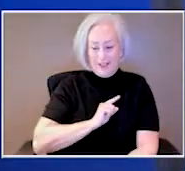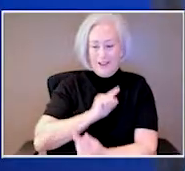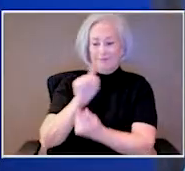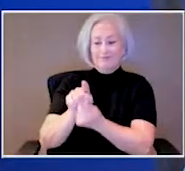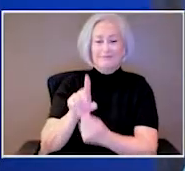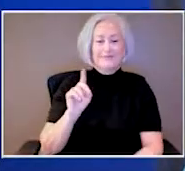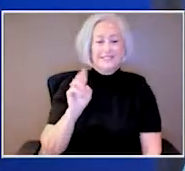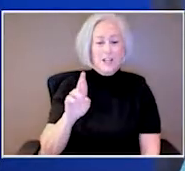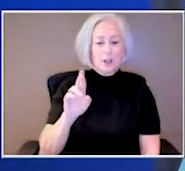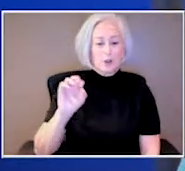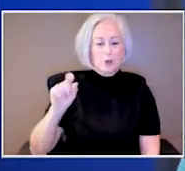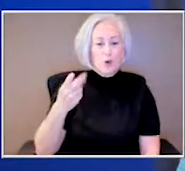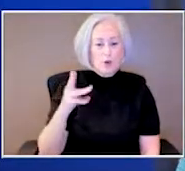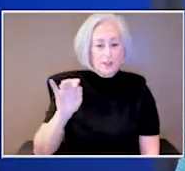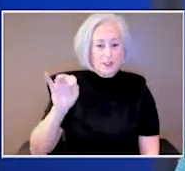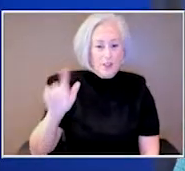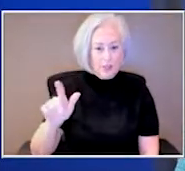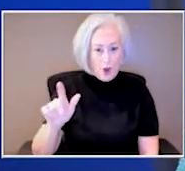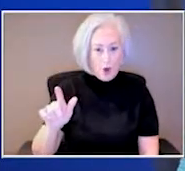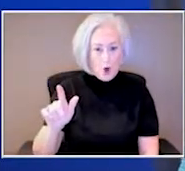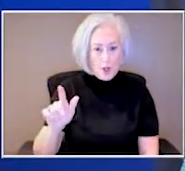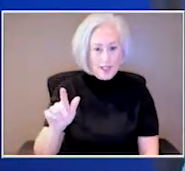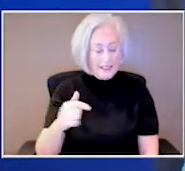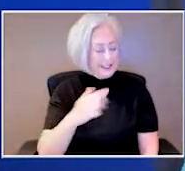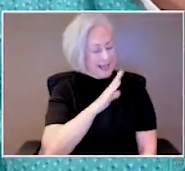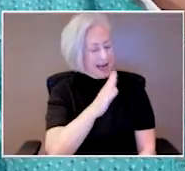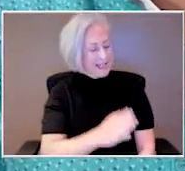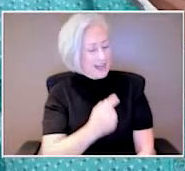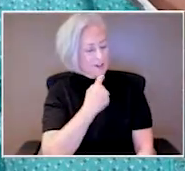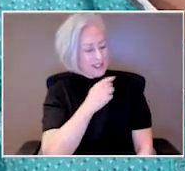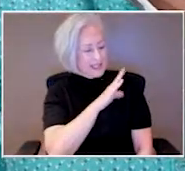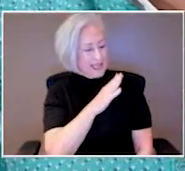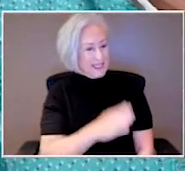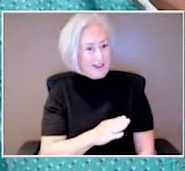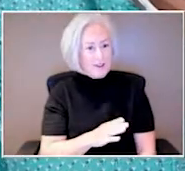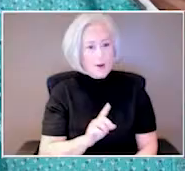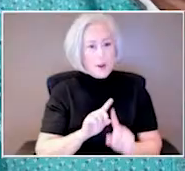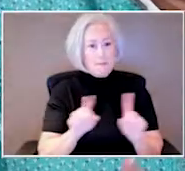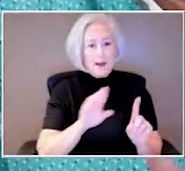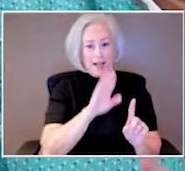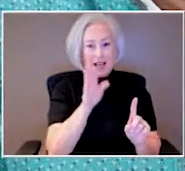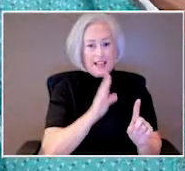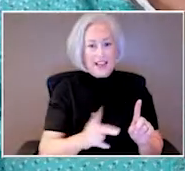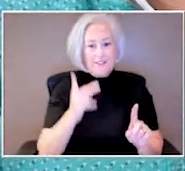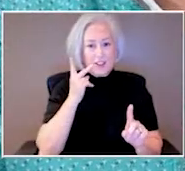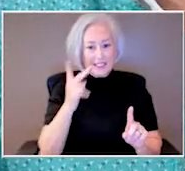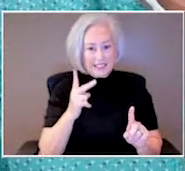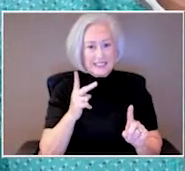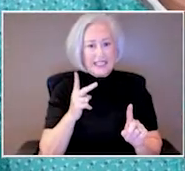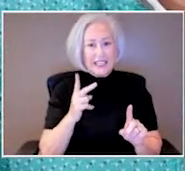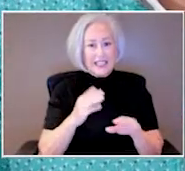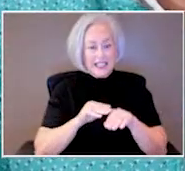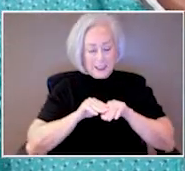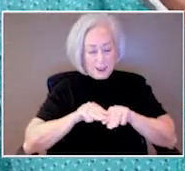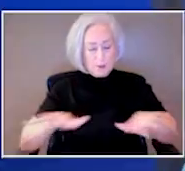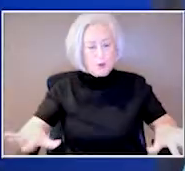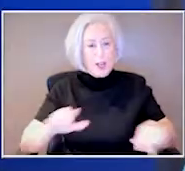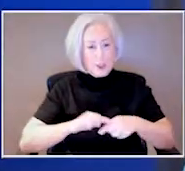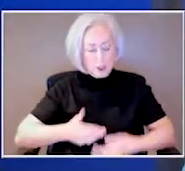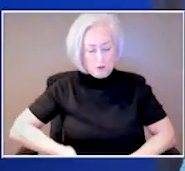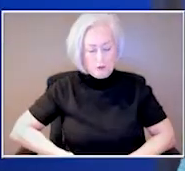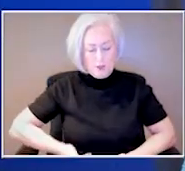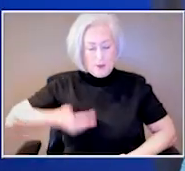Ginny, I never say never, but I've never seen it cross the midline of the body before. And so at that point I knew,